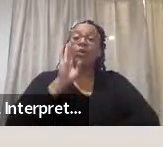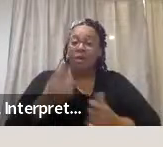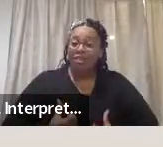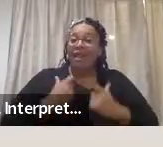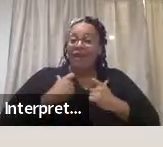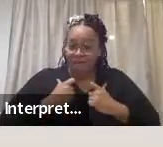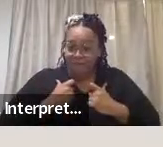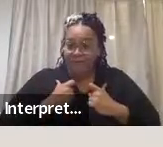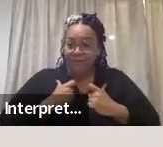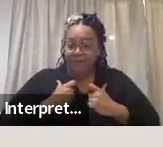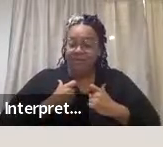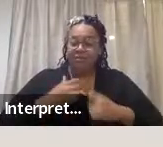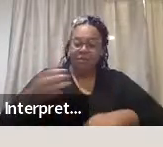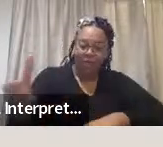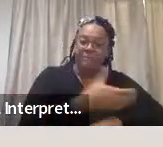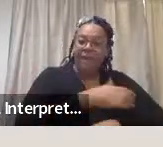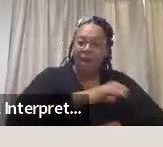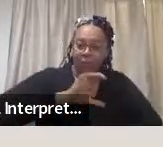And with that,